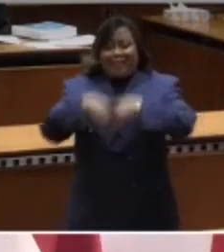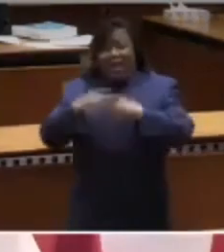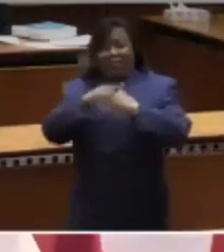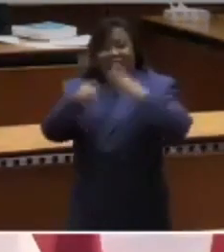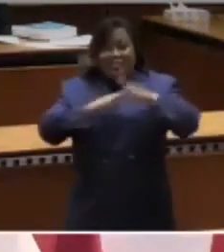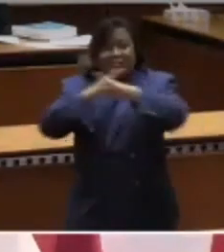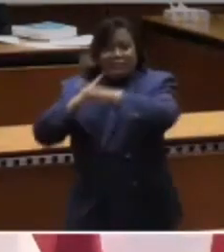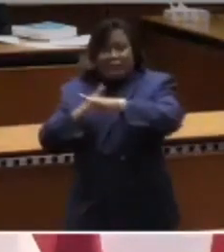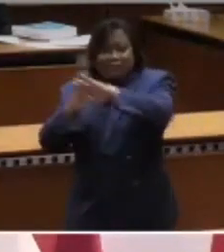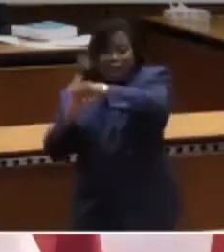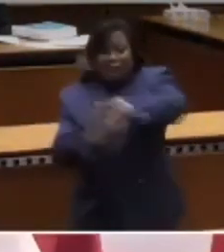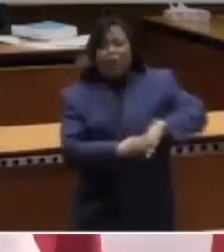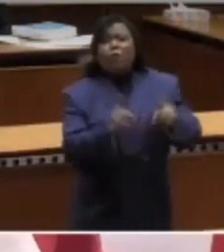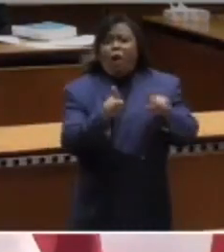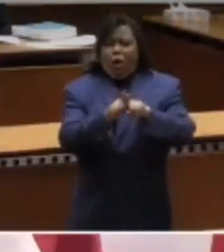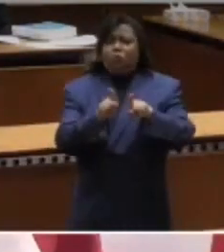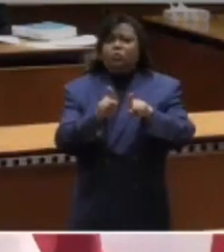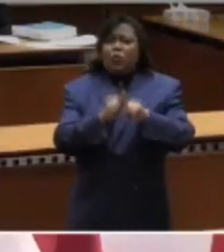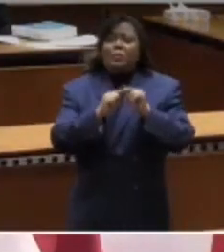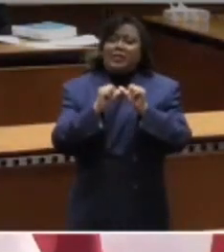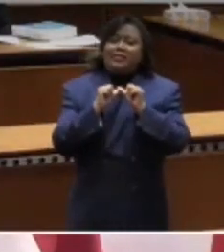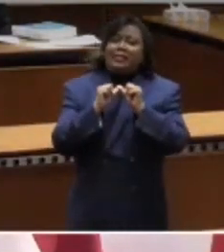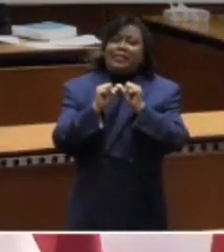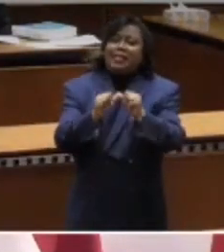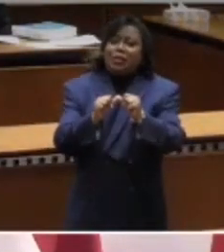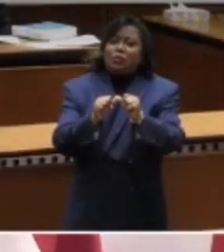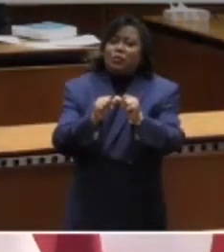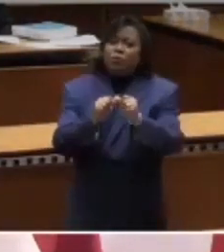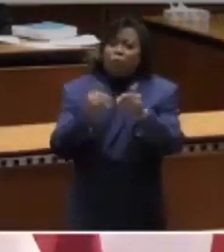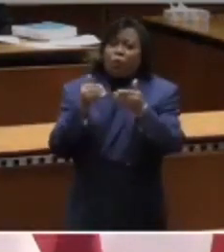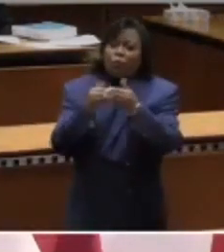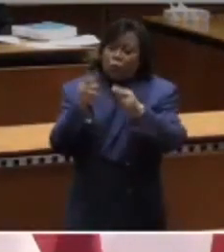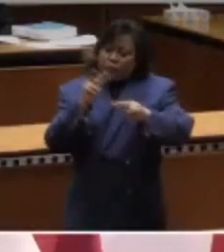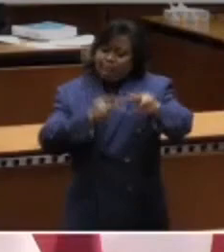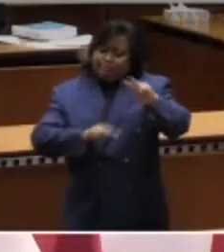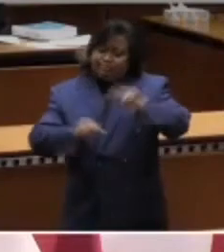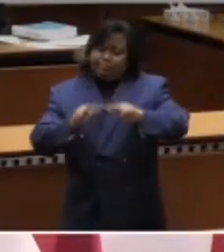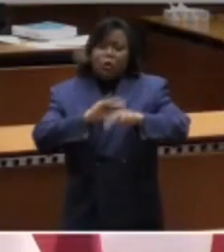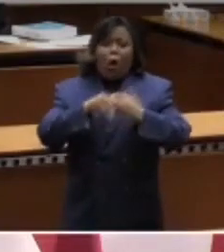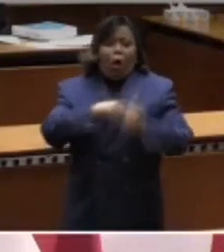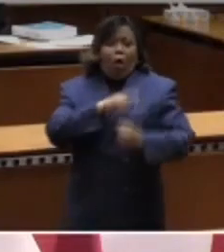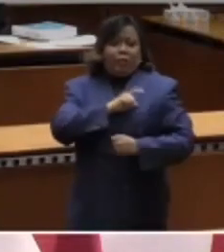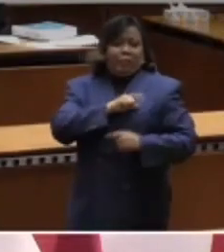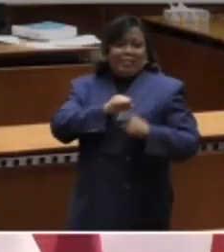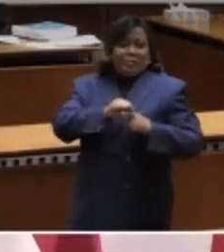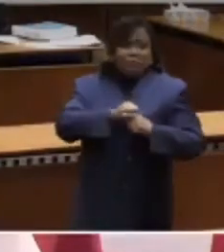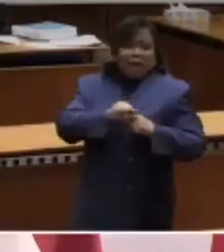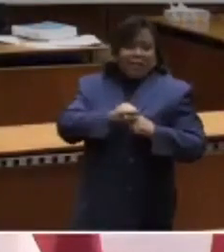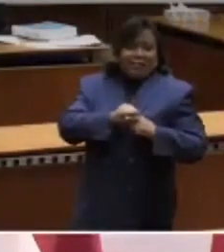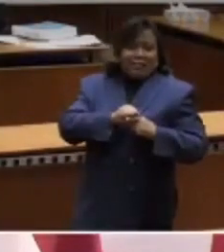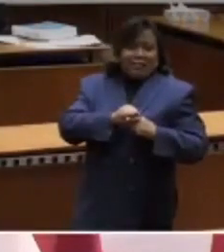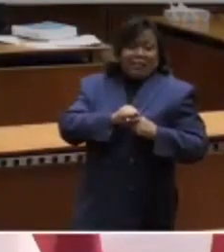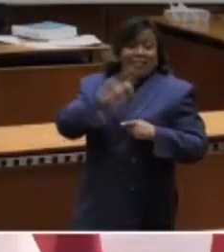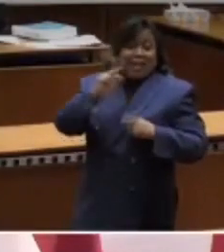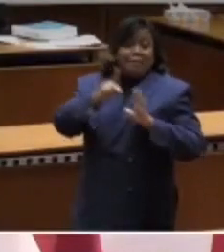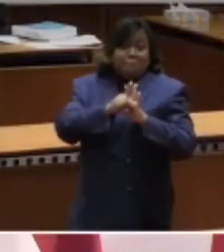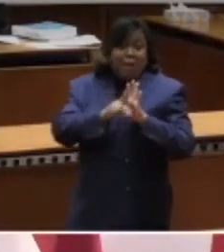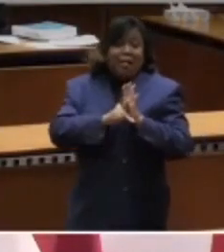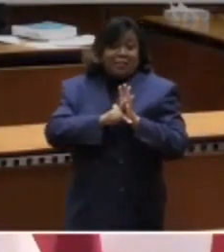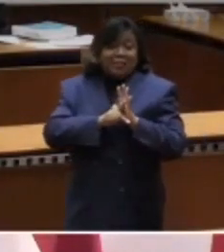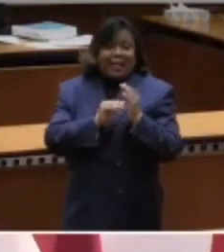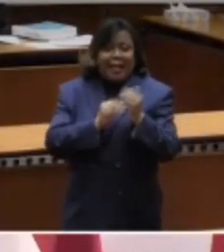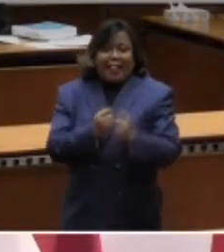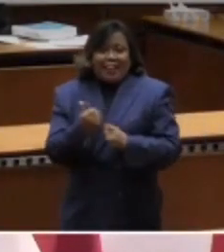these barriers, we must also continue to closely scrutinize all police practices and policies